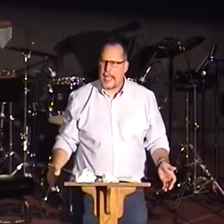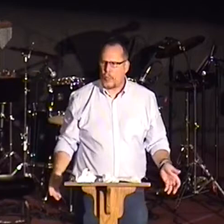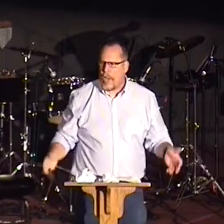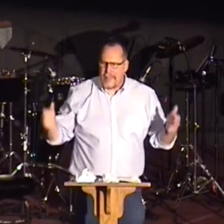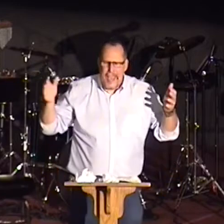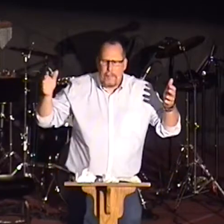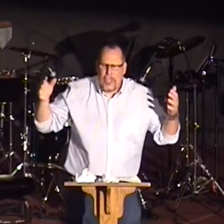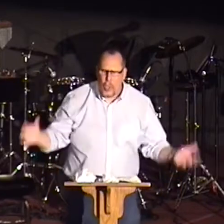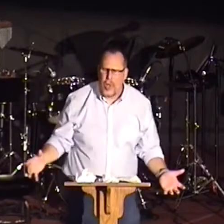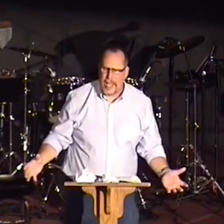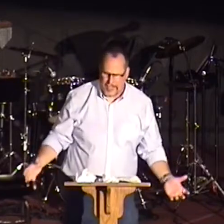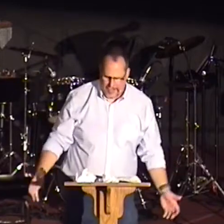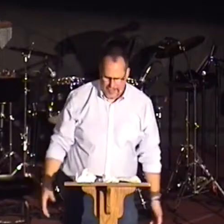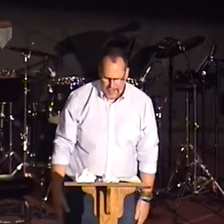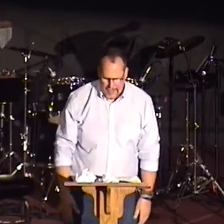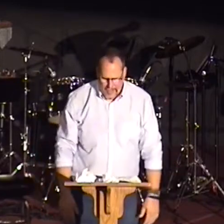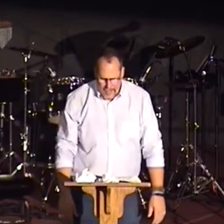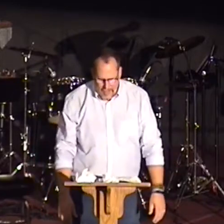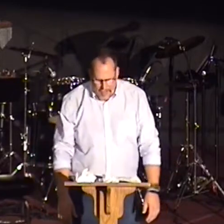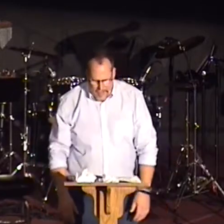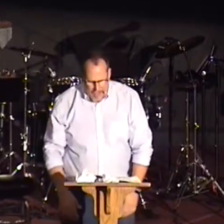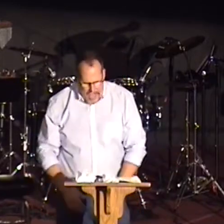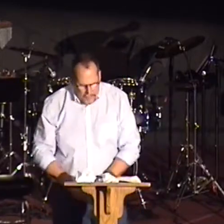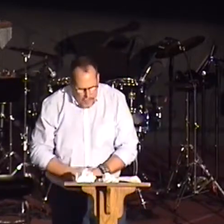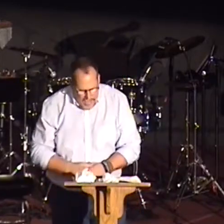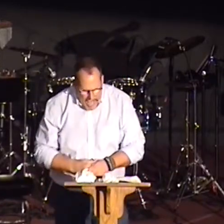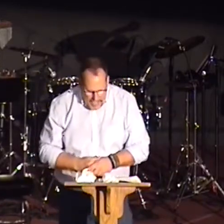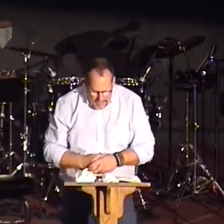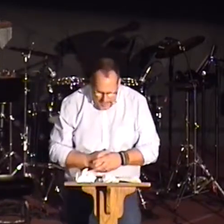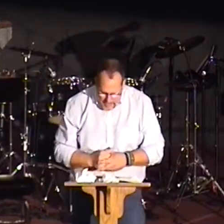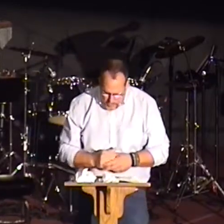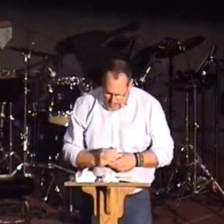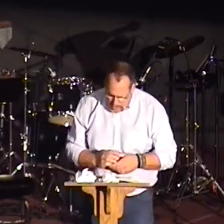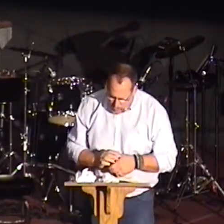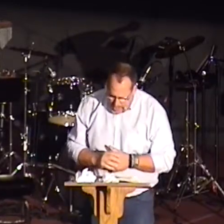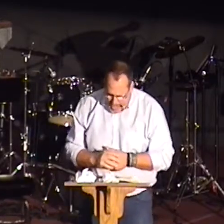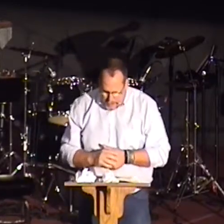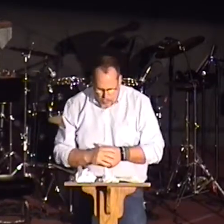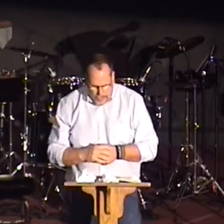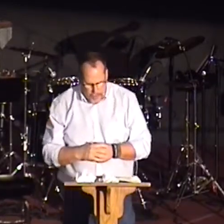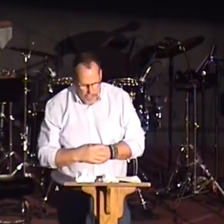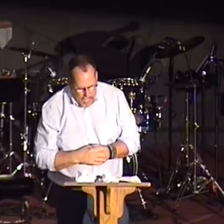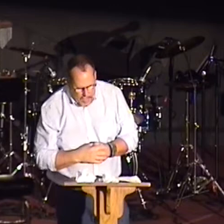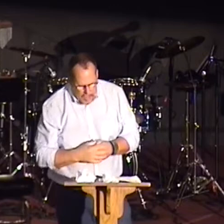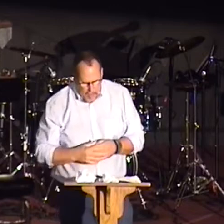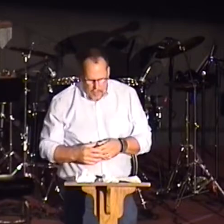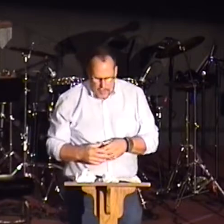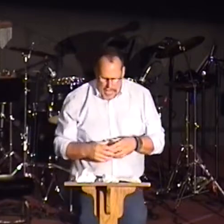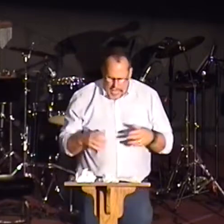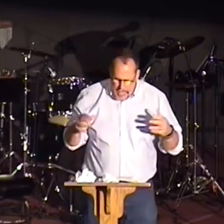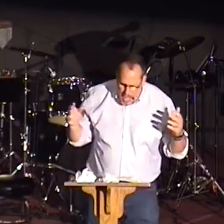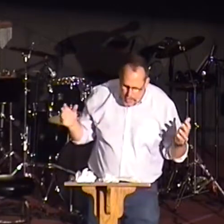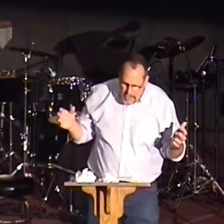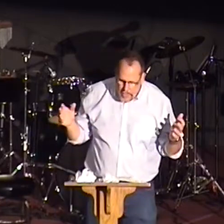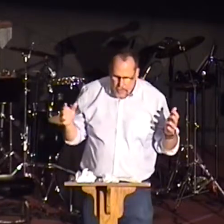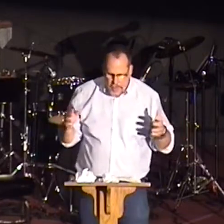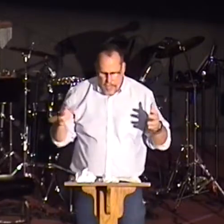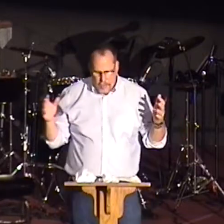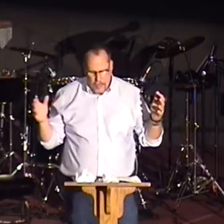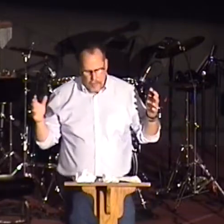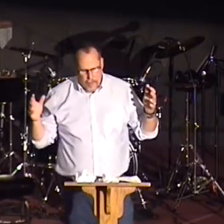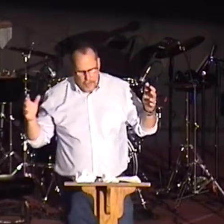and guess what? They blew it. Then after that, we saw what happened with their son, Cain, and how he